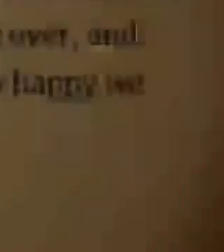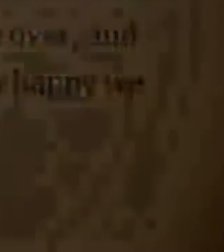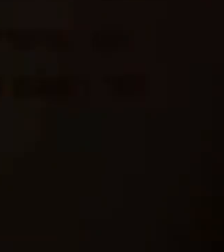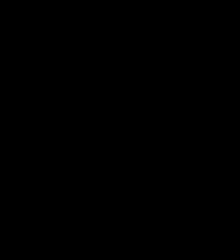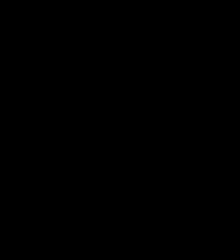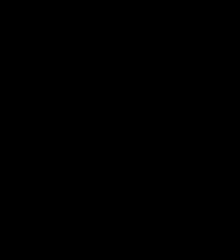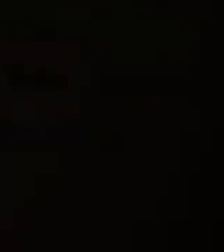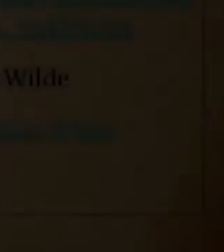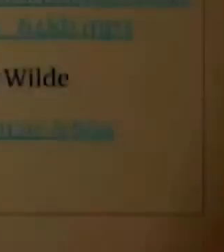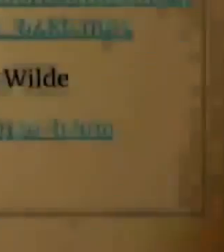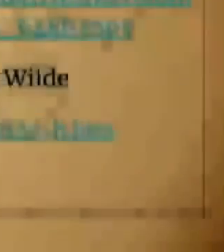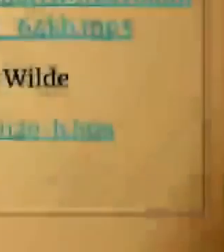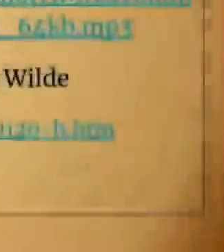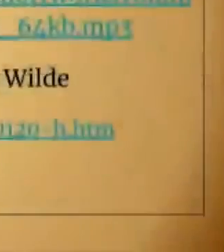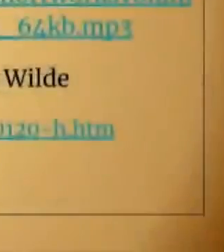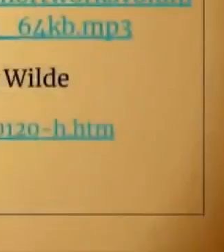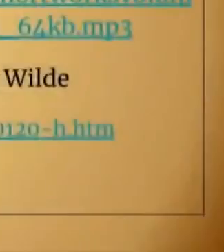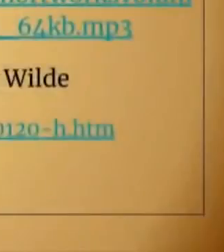other.